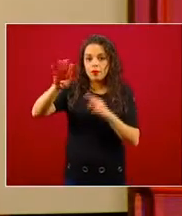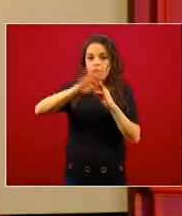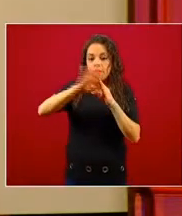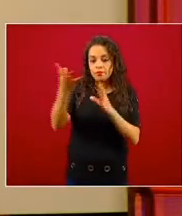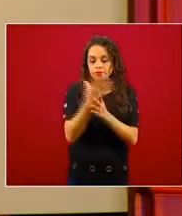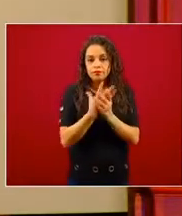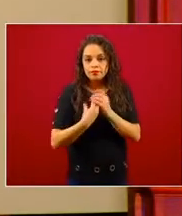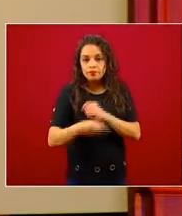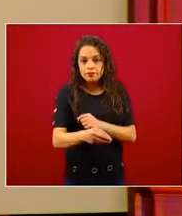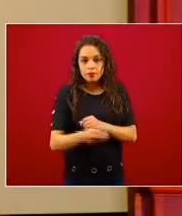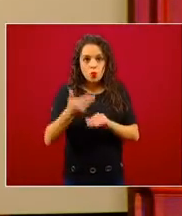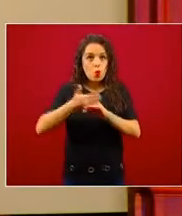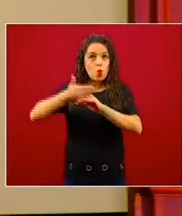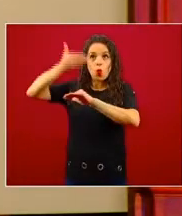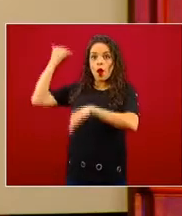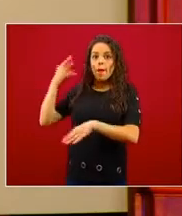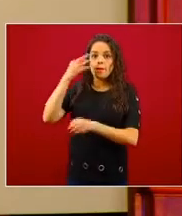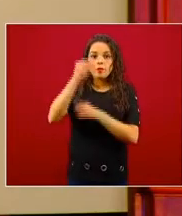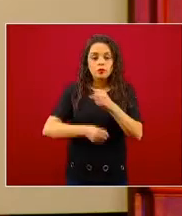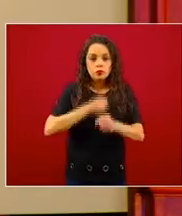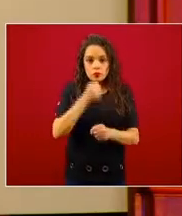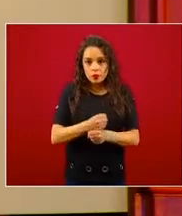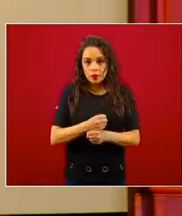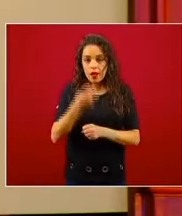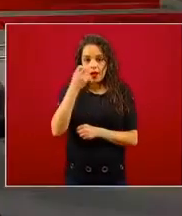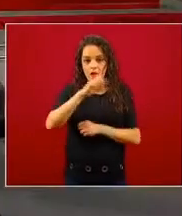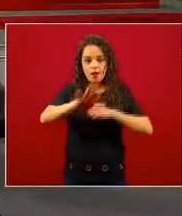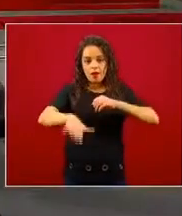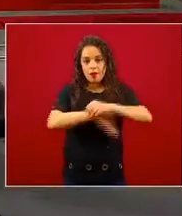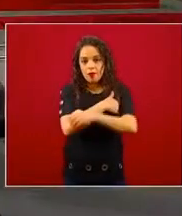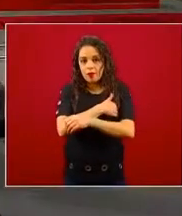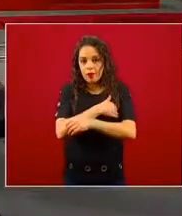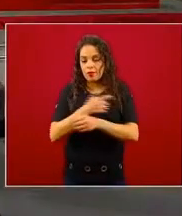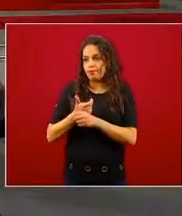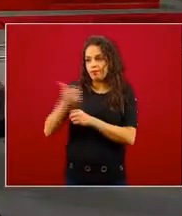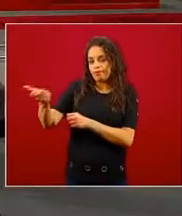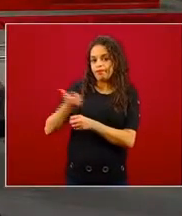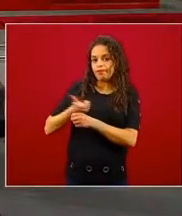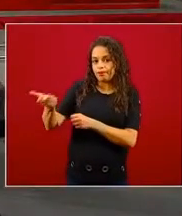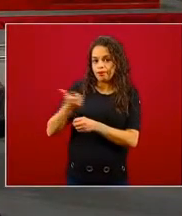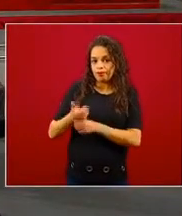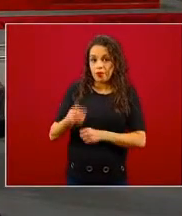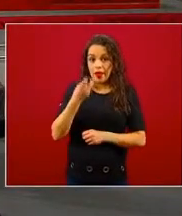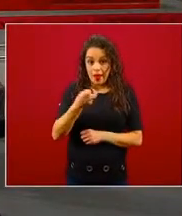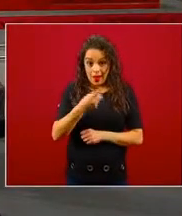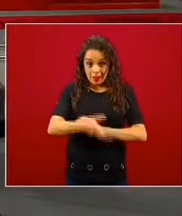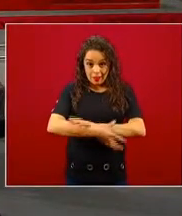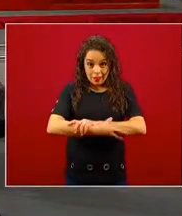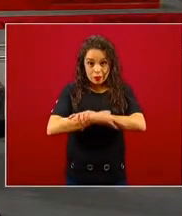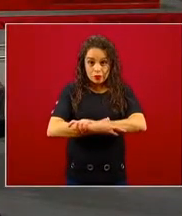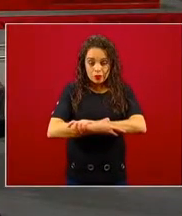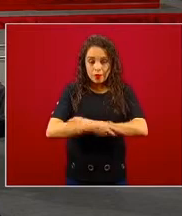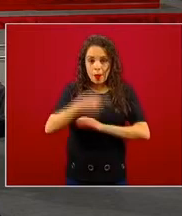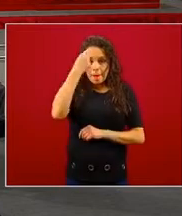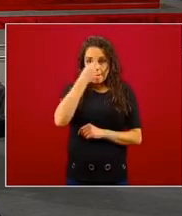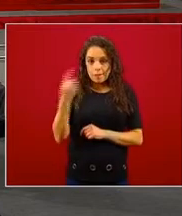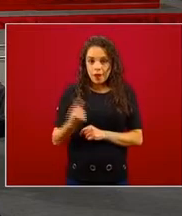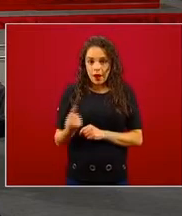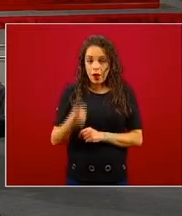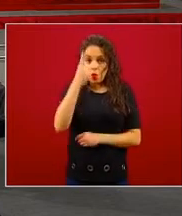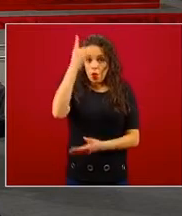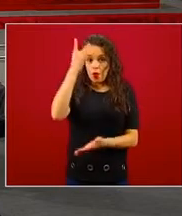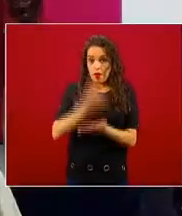left many years ago. So it's like a remittance. So that's why